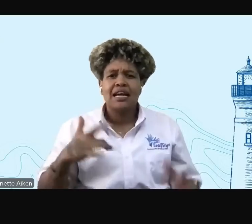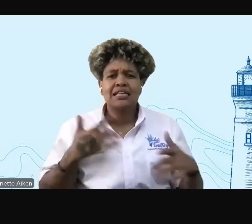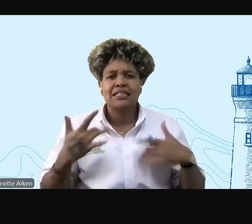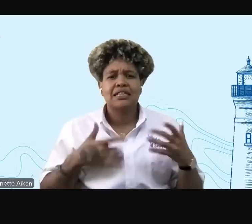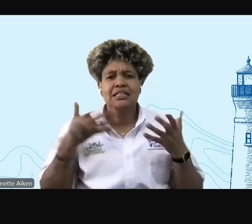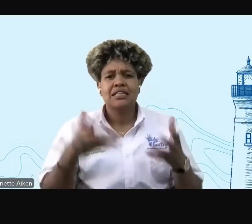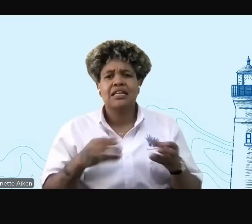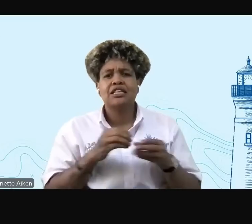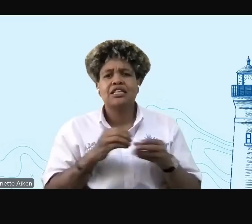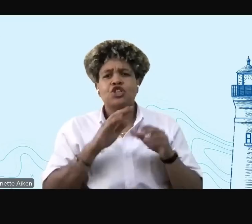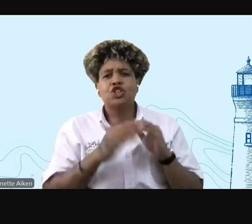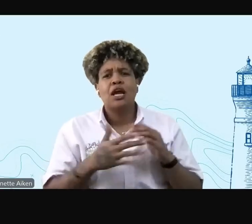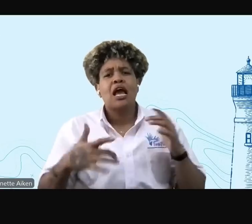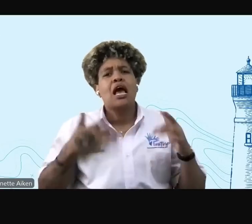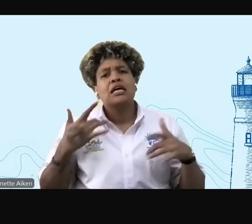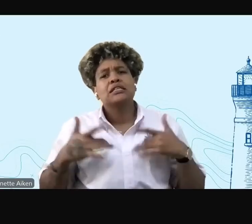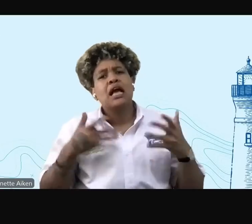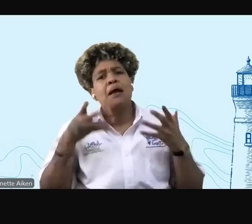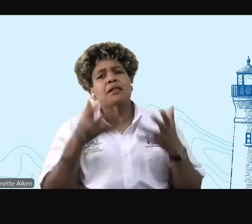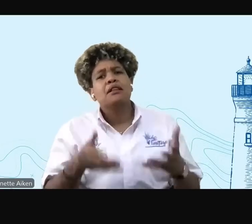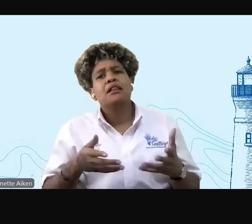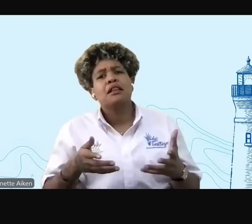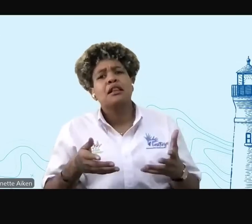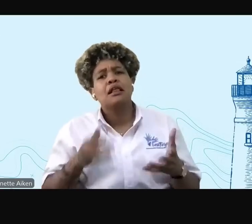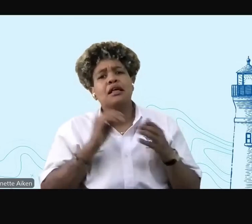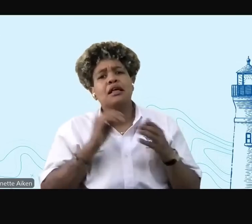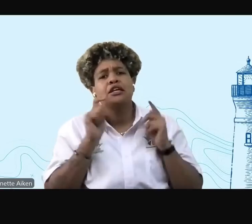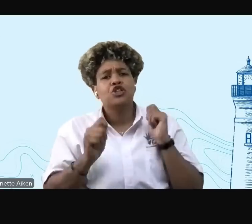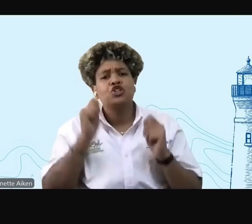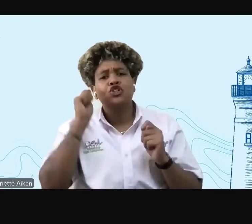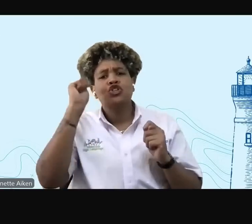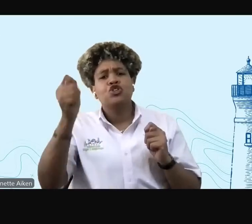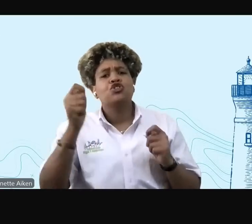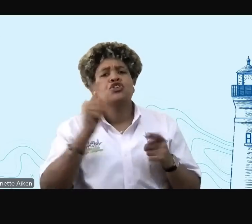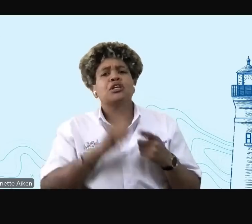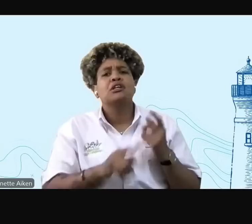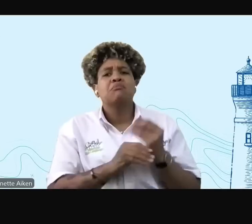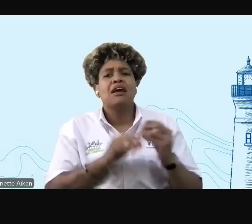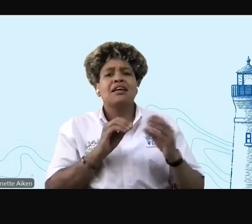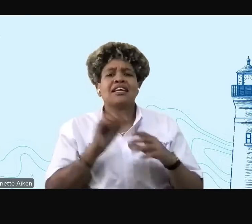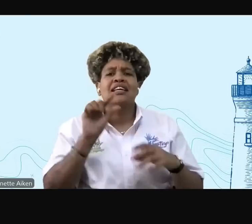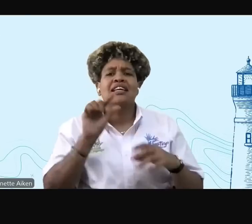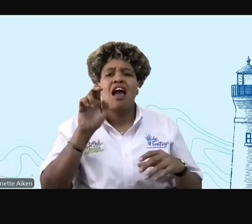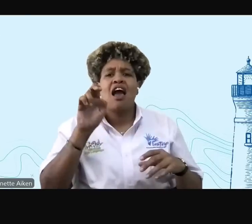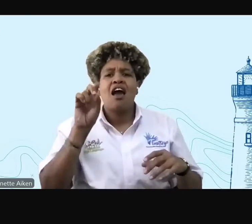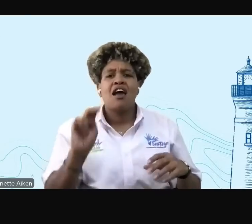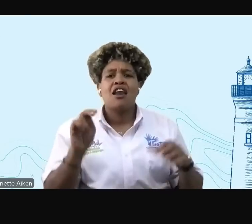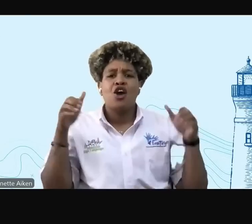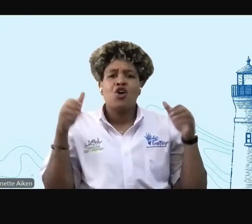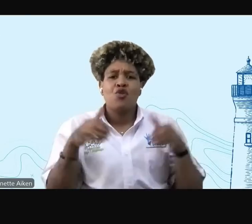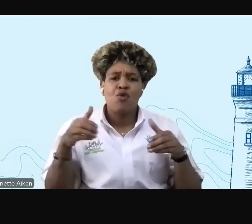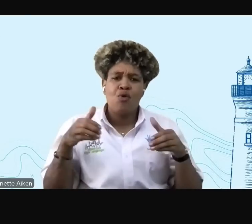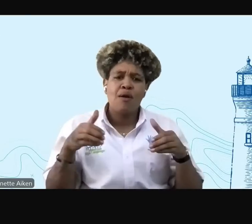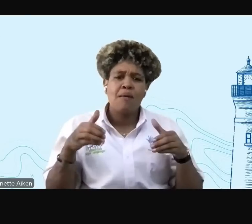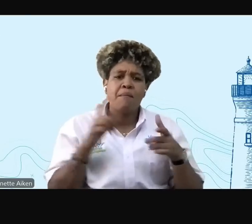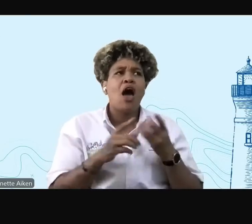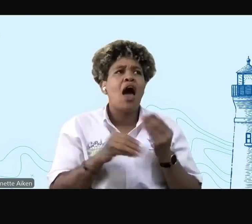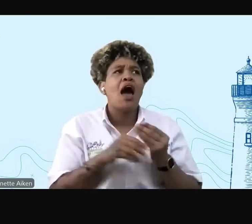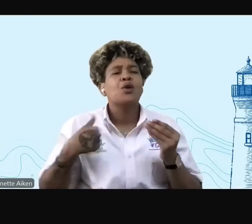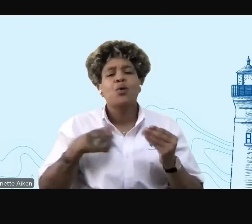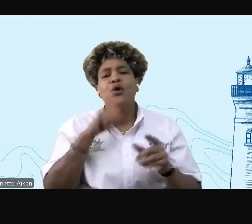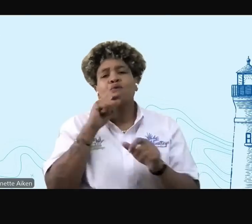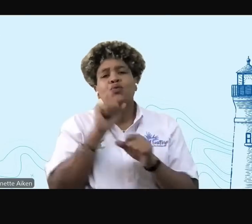in Jamaica. There's excitement here in Trinidad, in the Guardian Group. And we're just